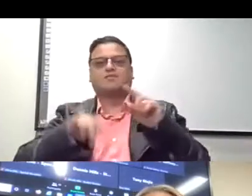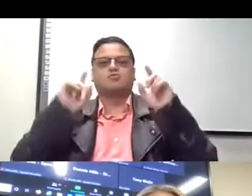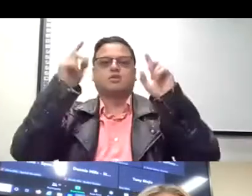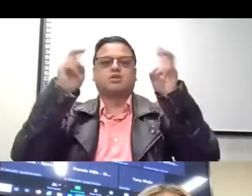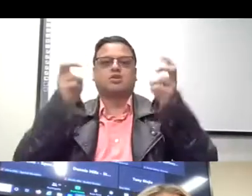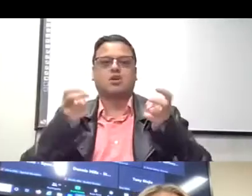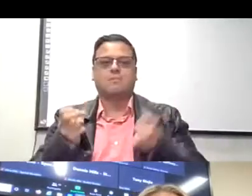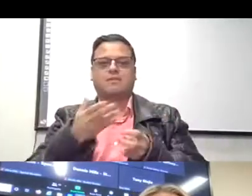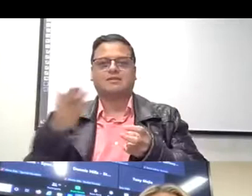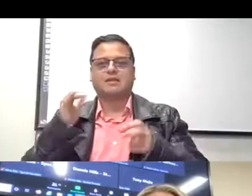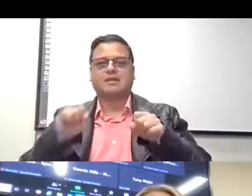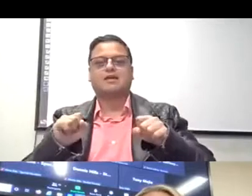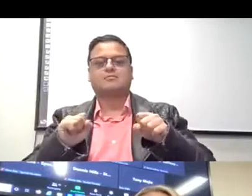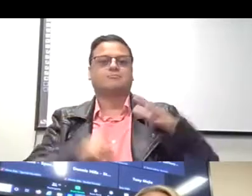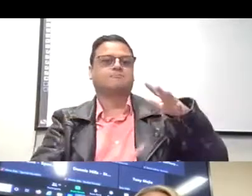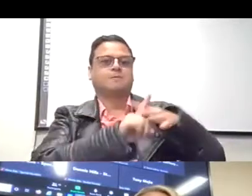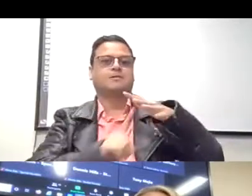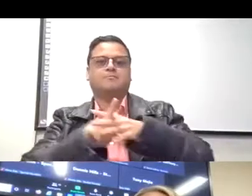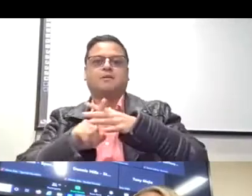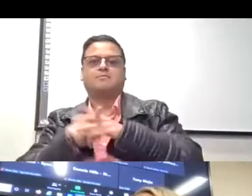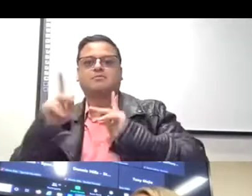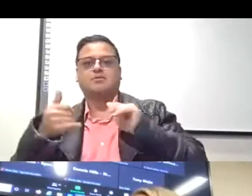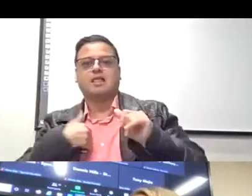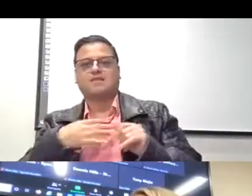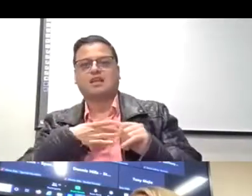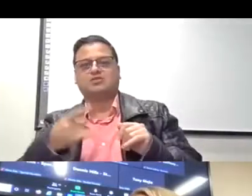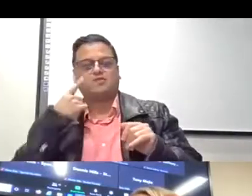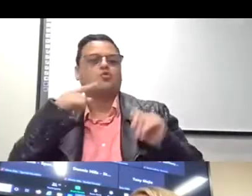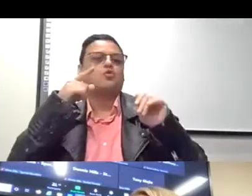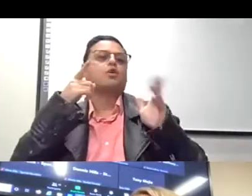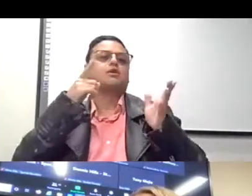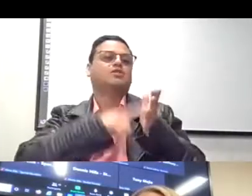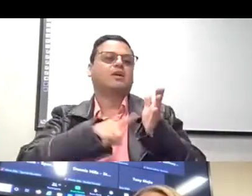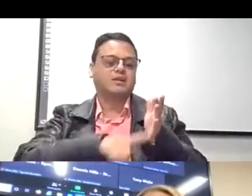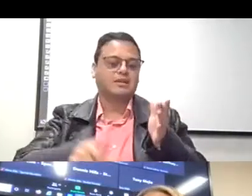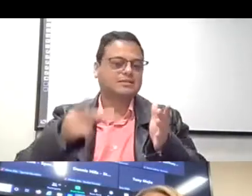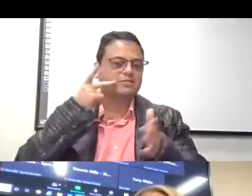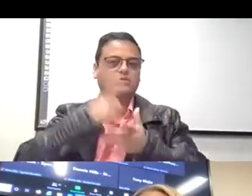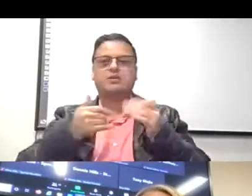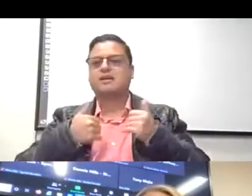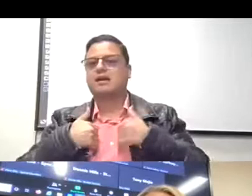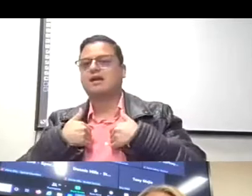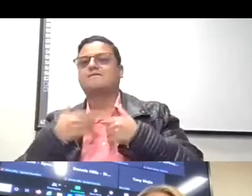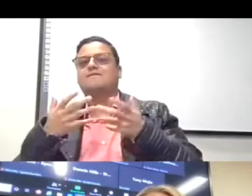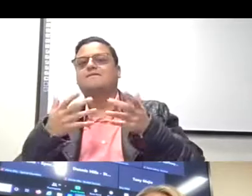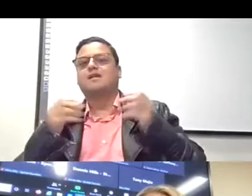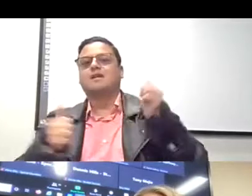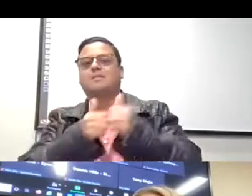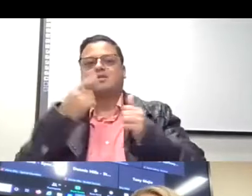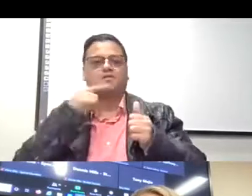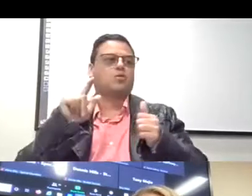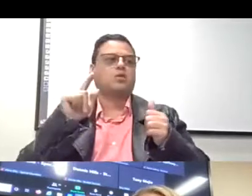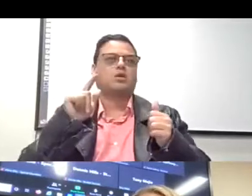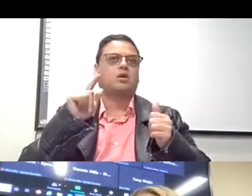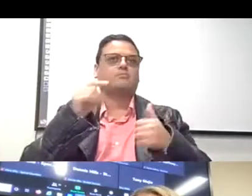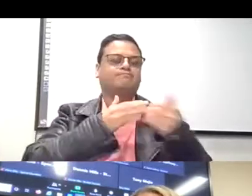that might come up that people have an interest in checking in on. So if we say we're going to have an update in May on XYZ,